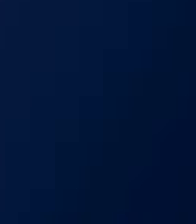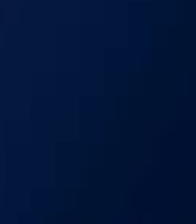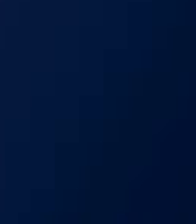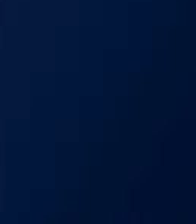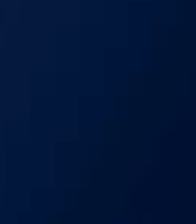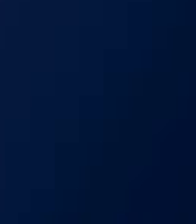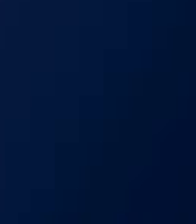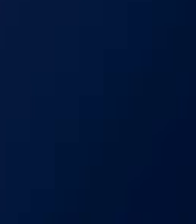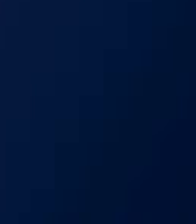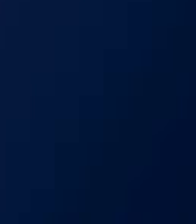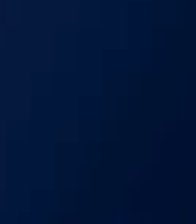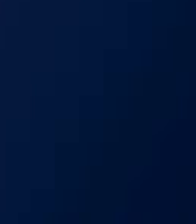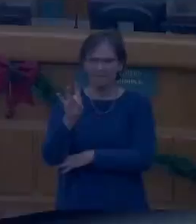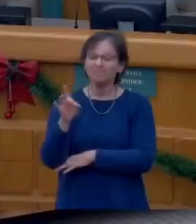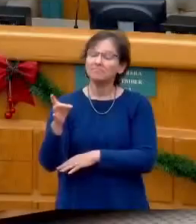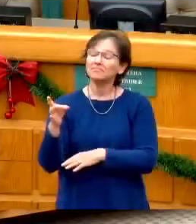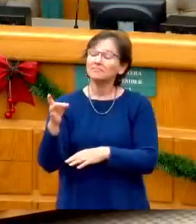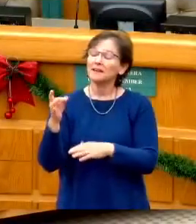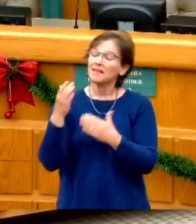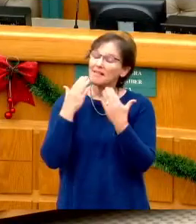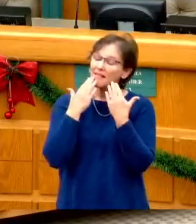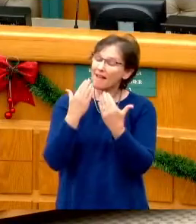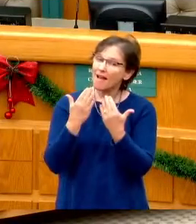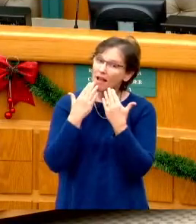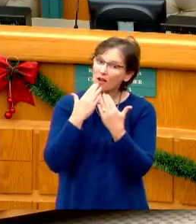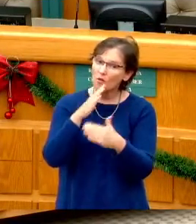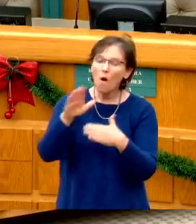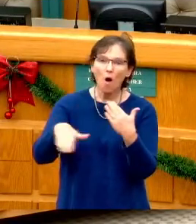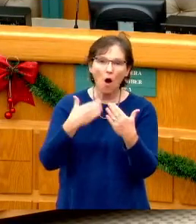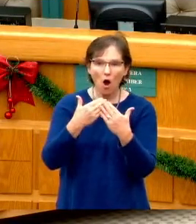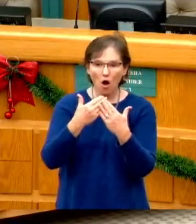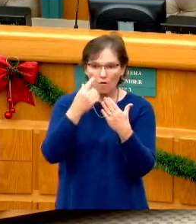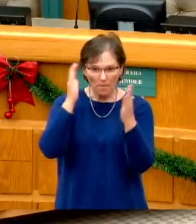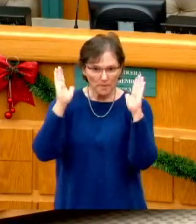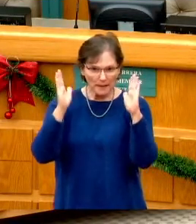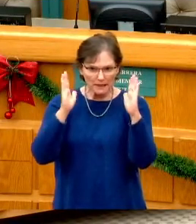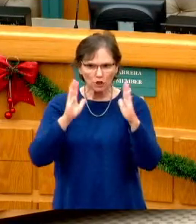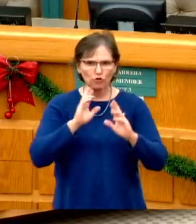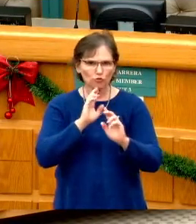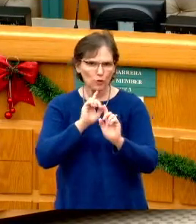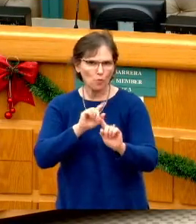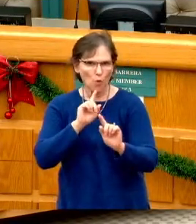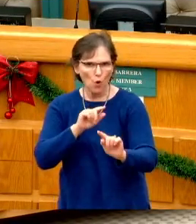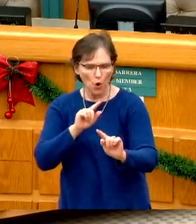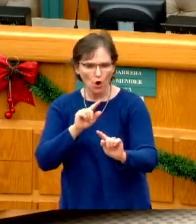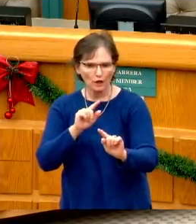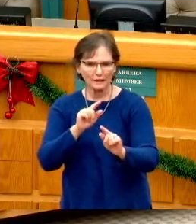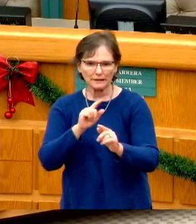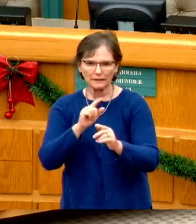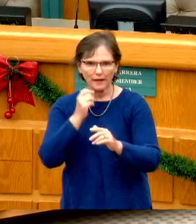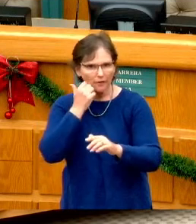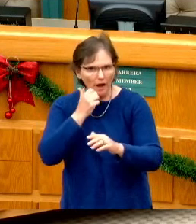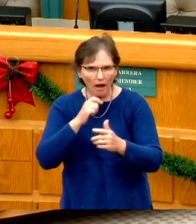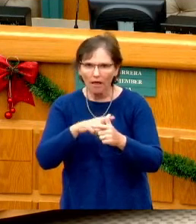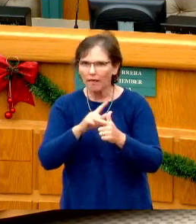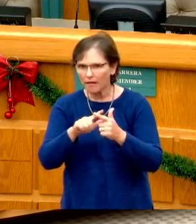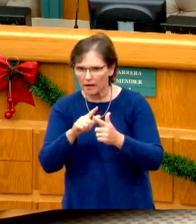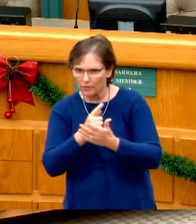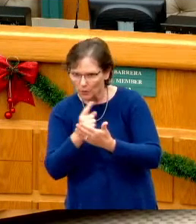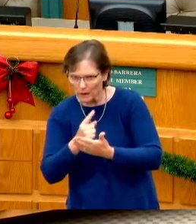Again, we want to thank everyone for paying attention to the reports and hopefully to the protocols to keep us